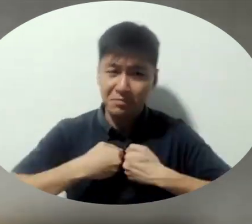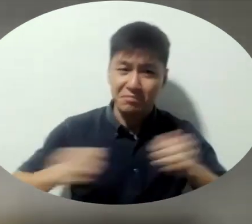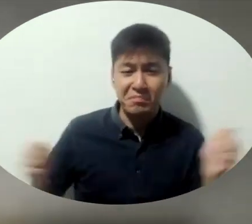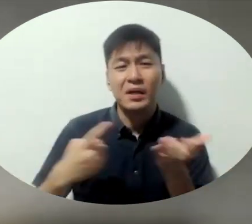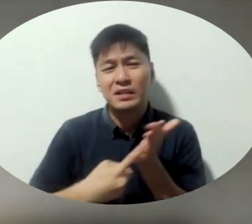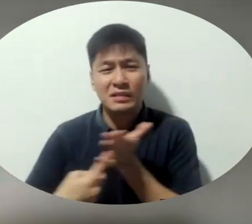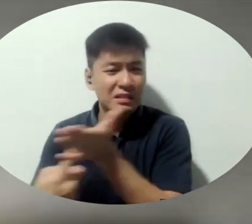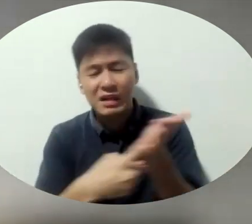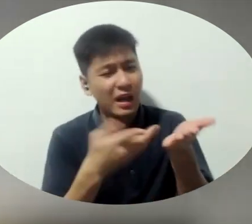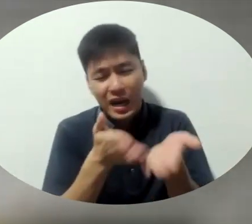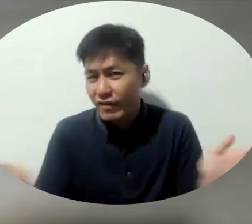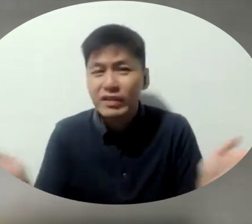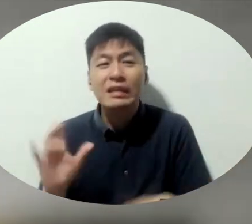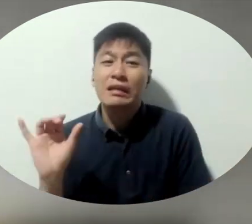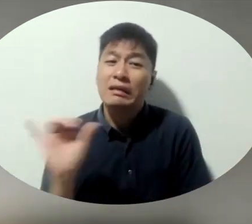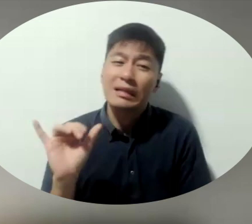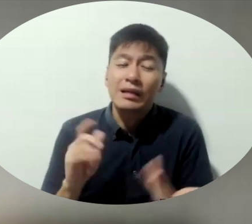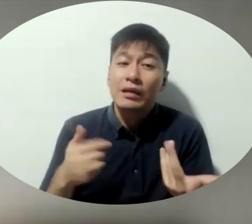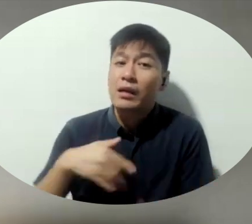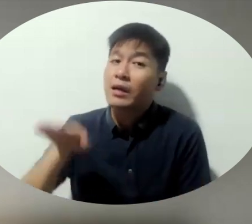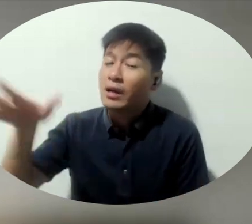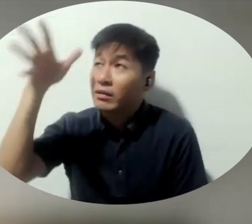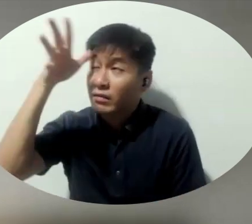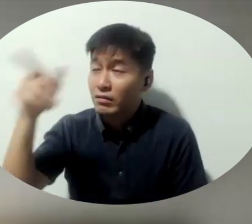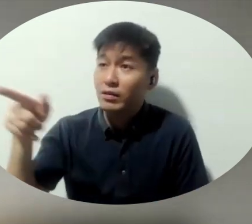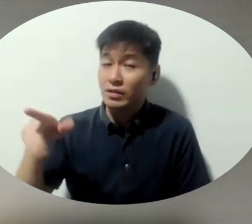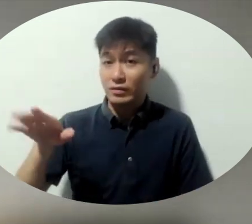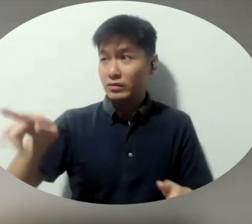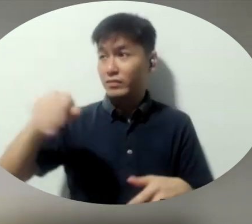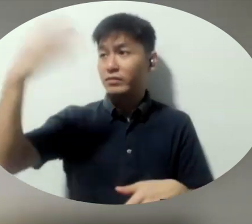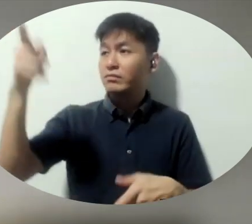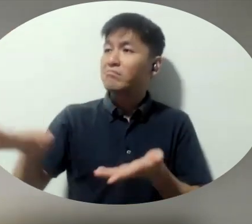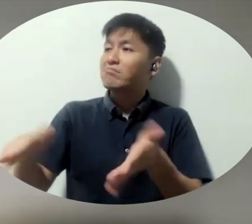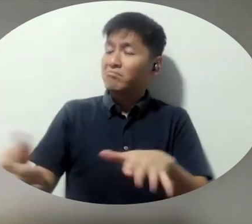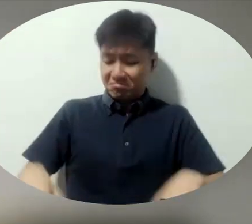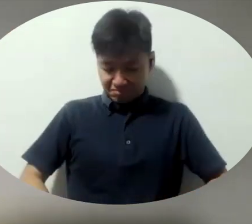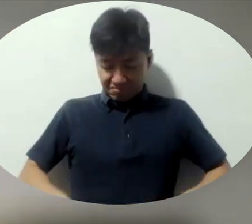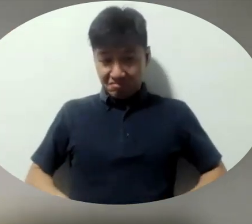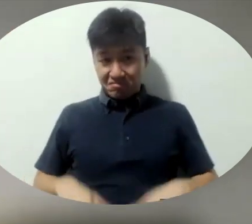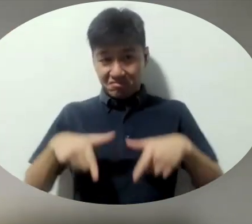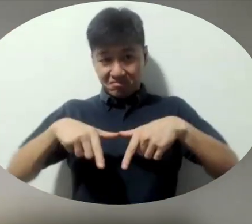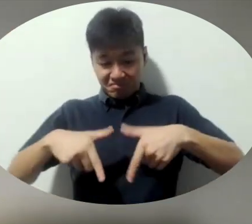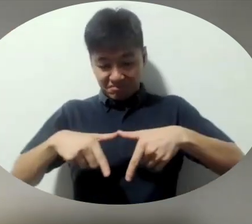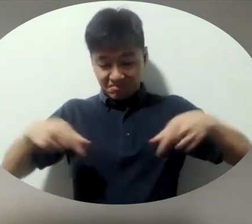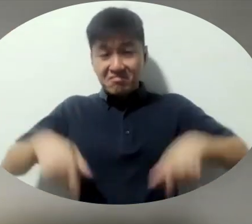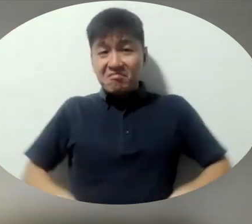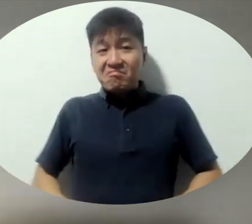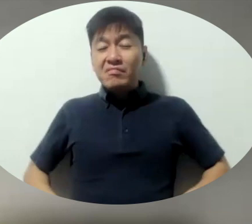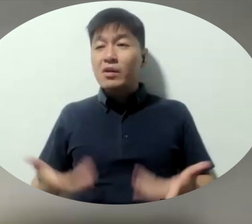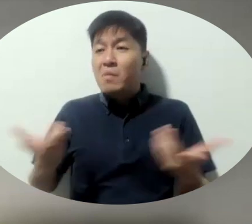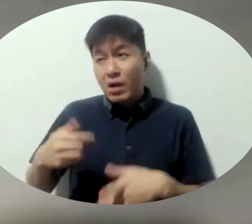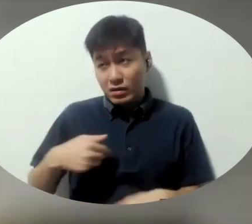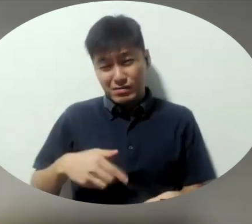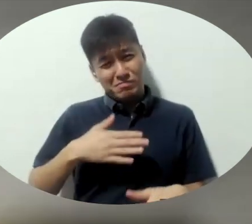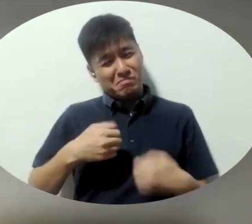think it has to be a holistic, pervasive experience. I mean, I'm a nobody. It starts from the home, right? And if we can get it right